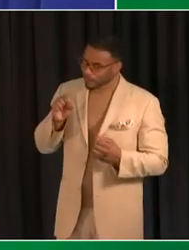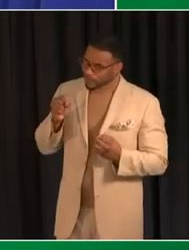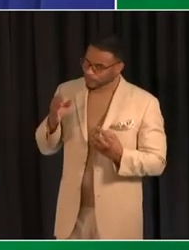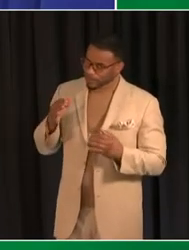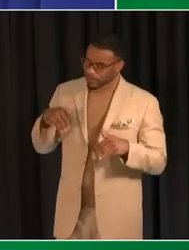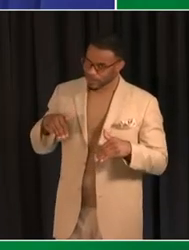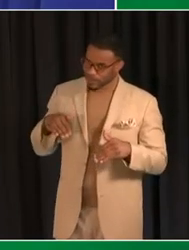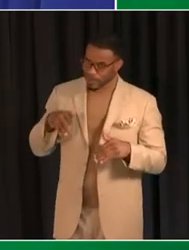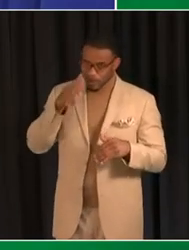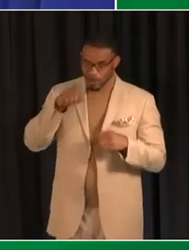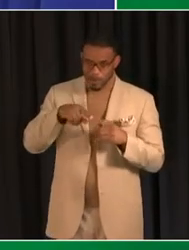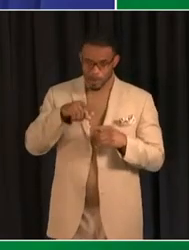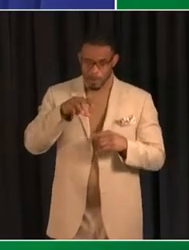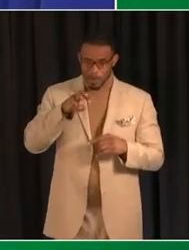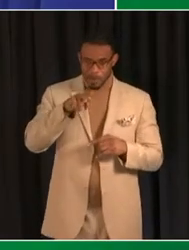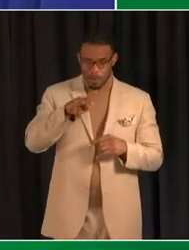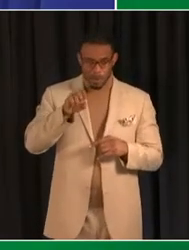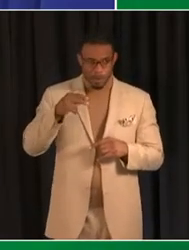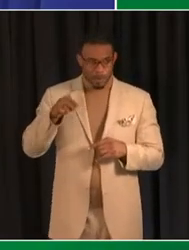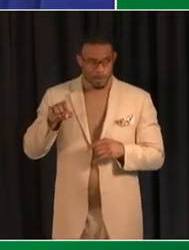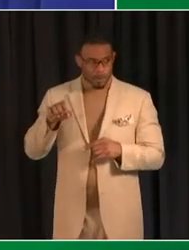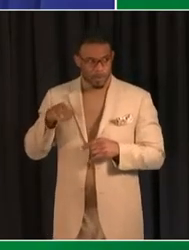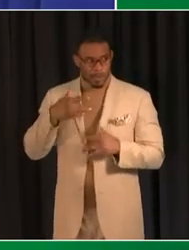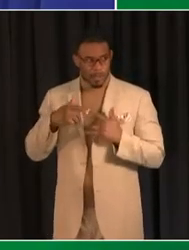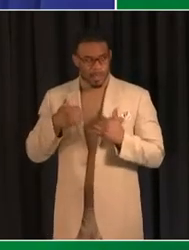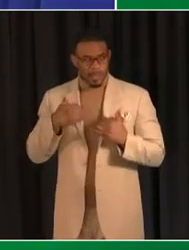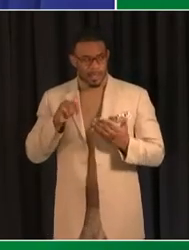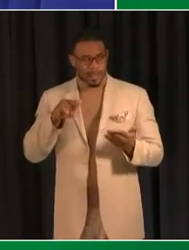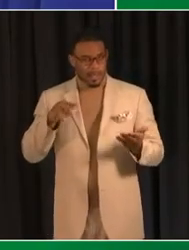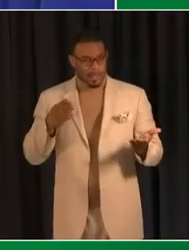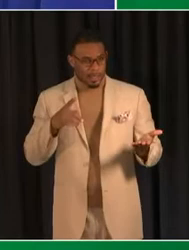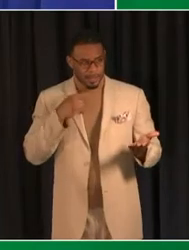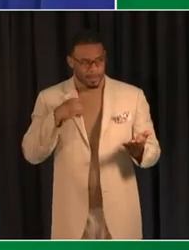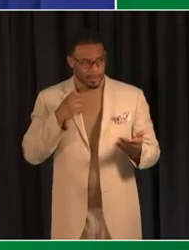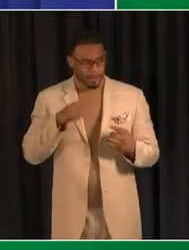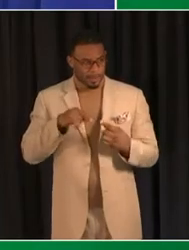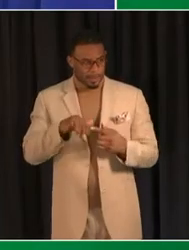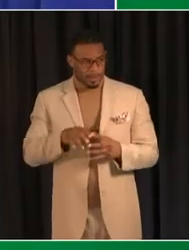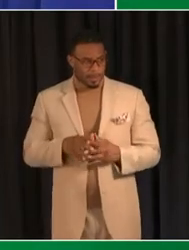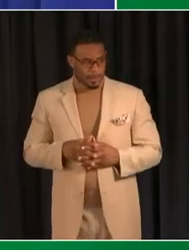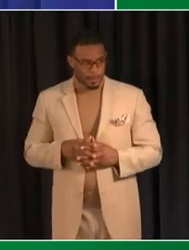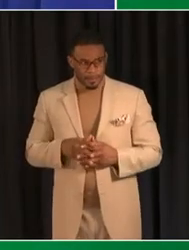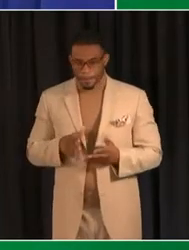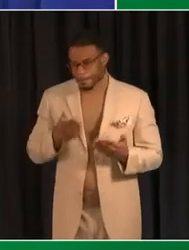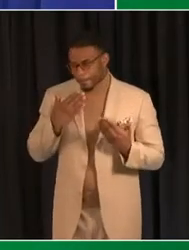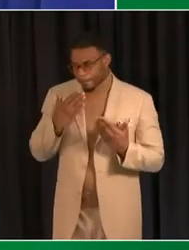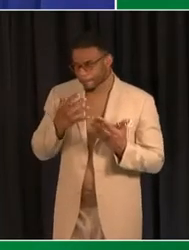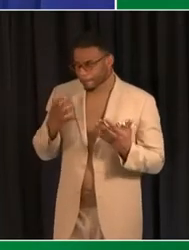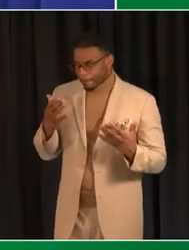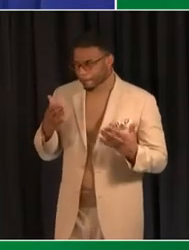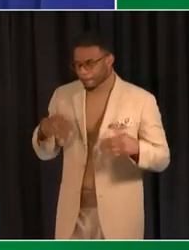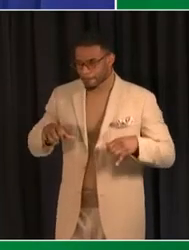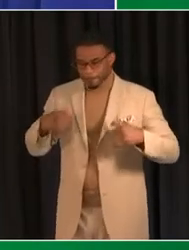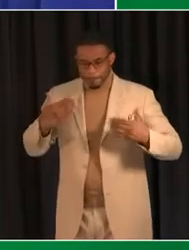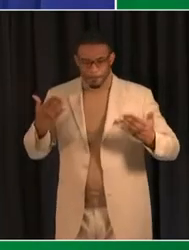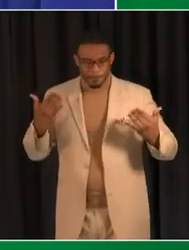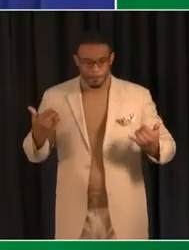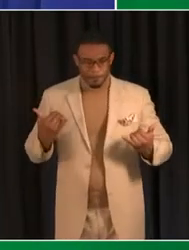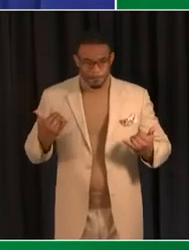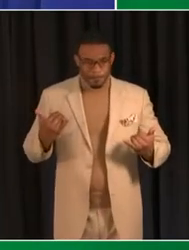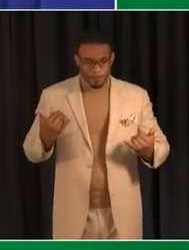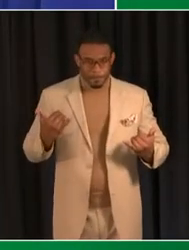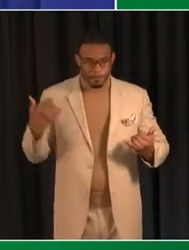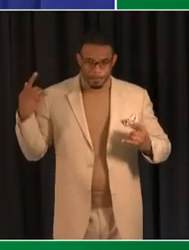as many yet have heard of Workshoe. So we're excited to have Allison to tell us a little bit more. No, thank you guys so much for having